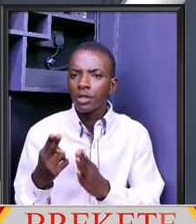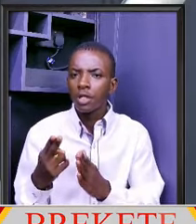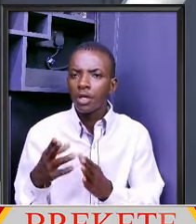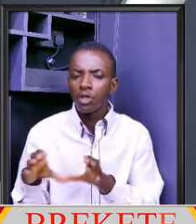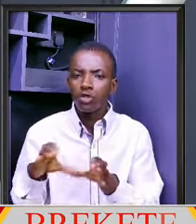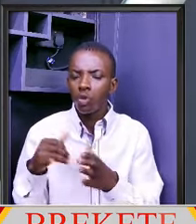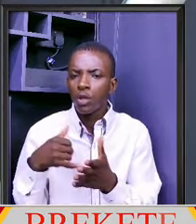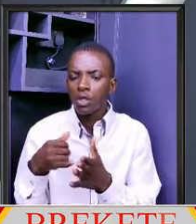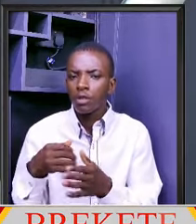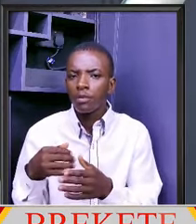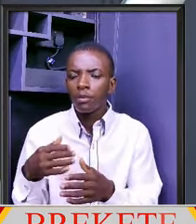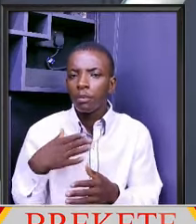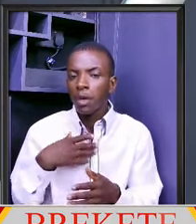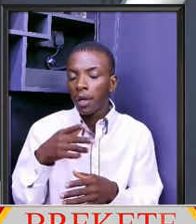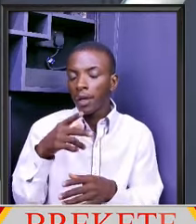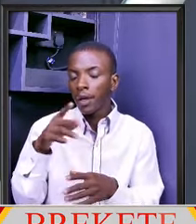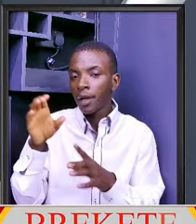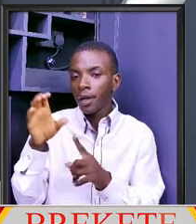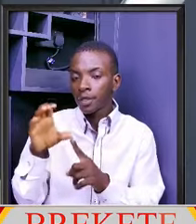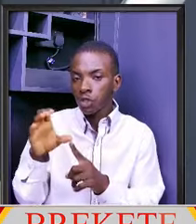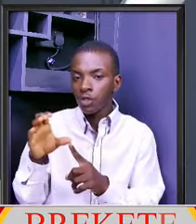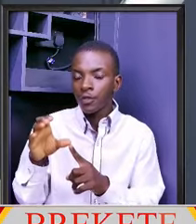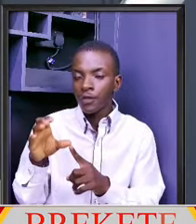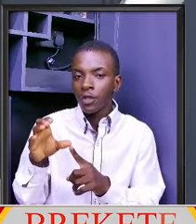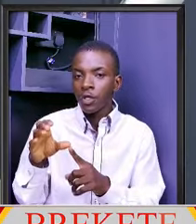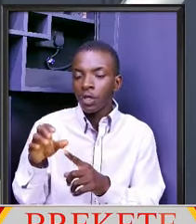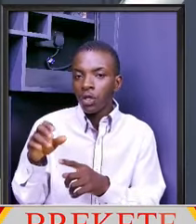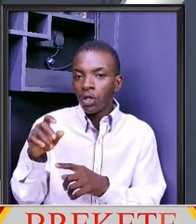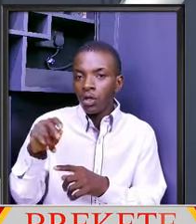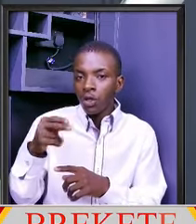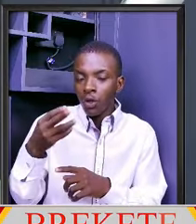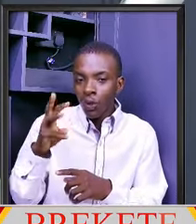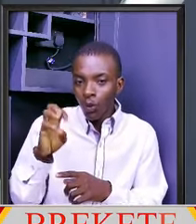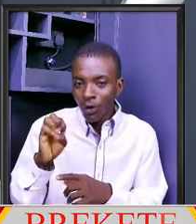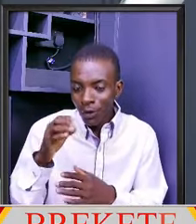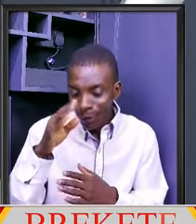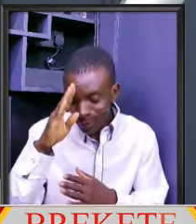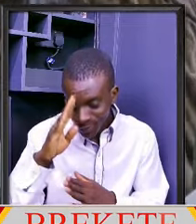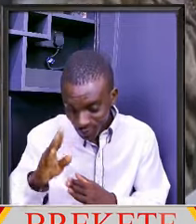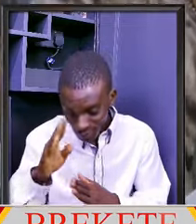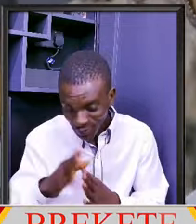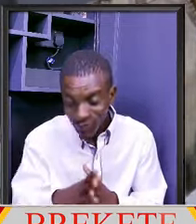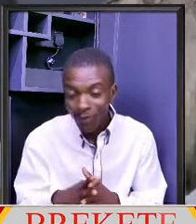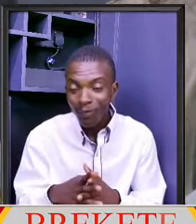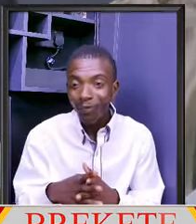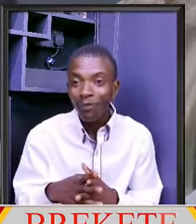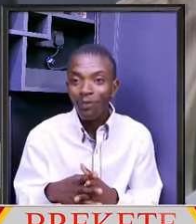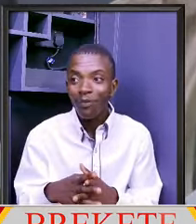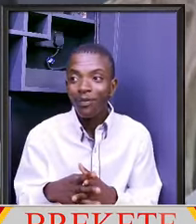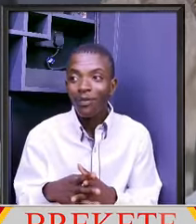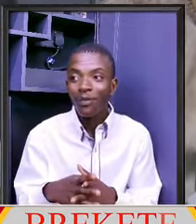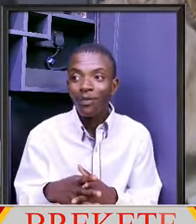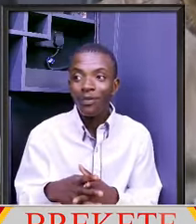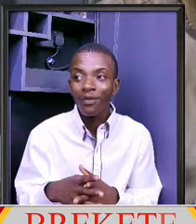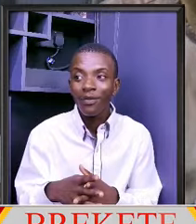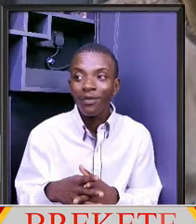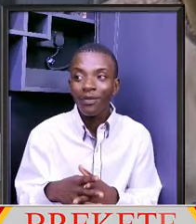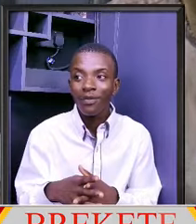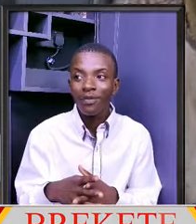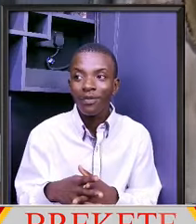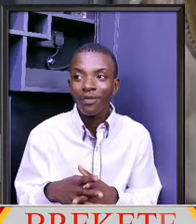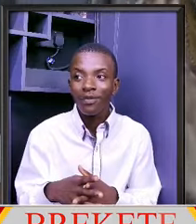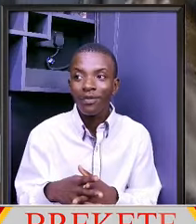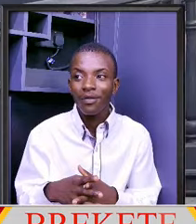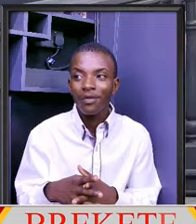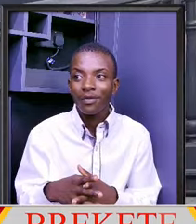you are doing it, my king. Igwe! Okuro! Yeah, guys, yeah. Oh,